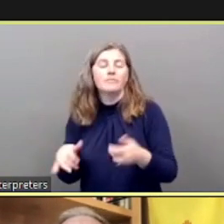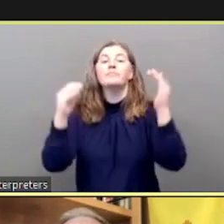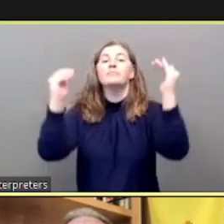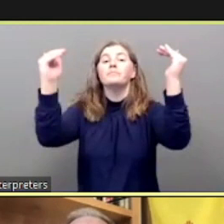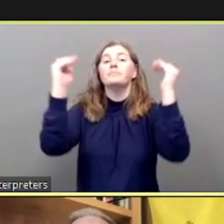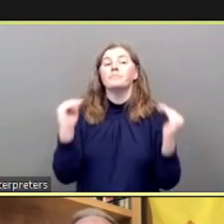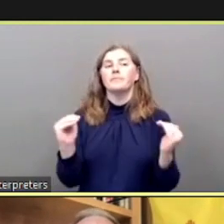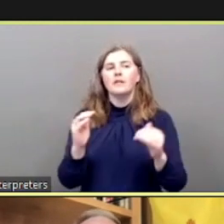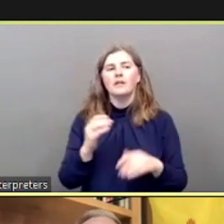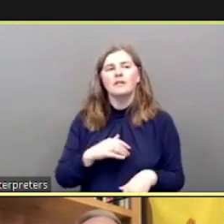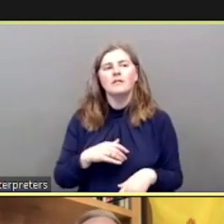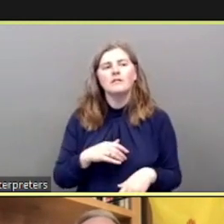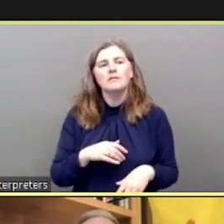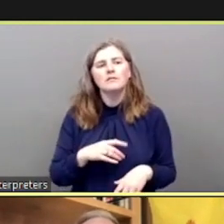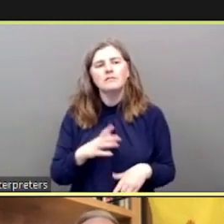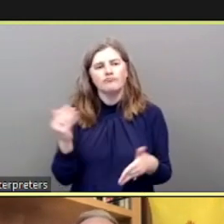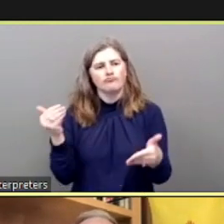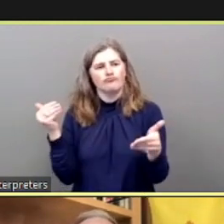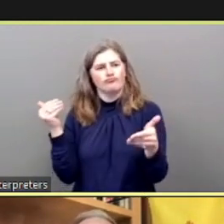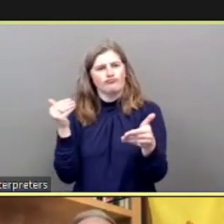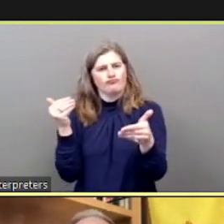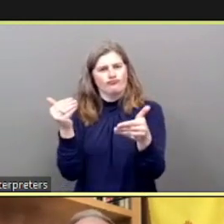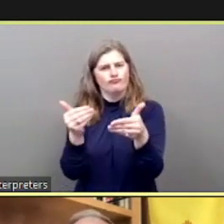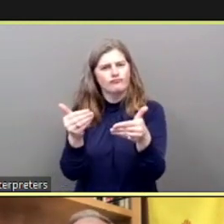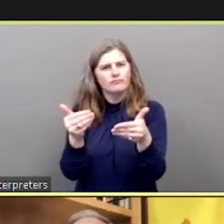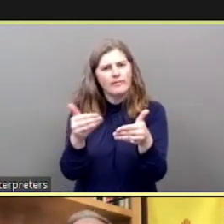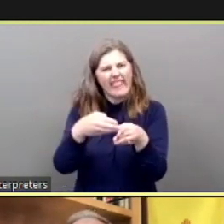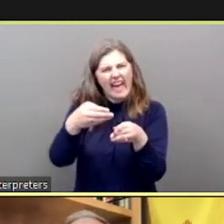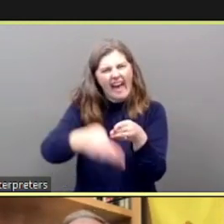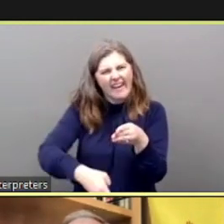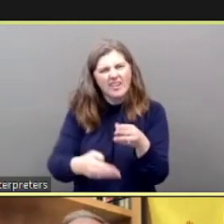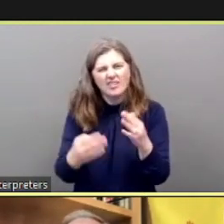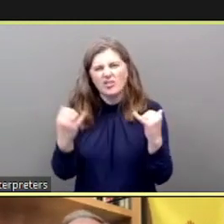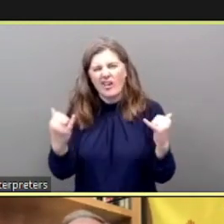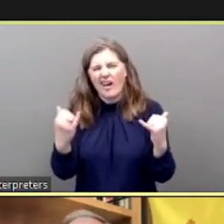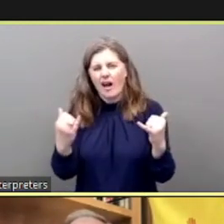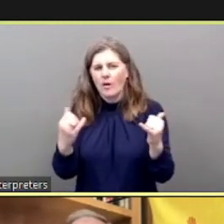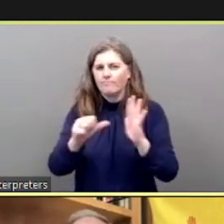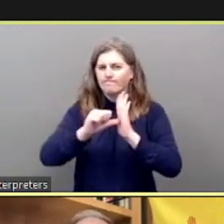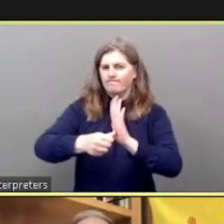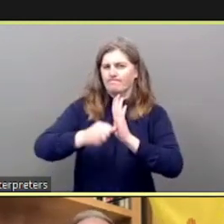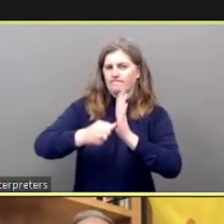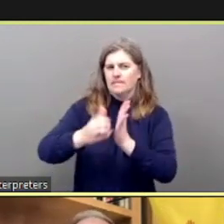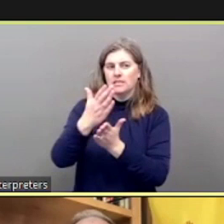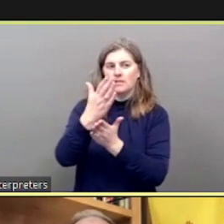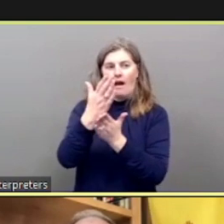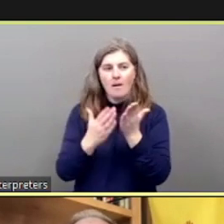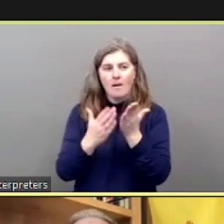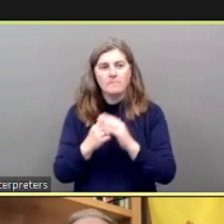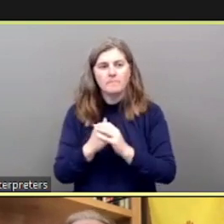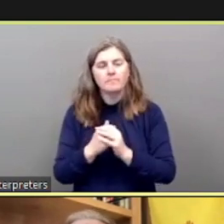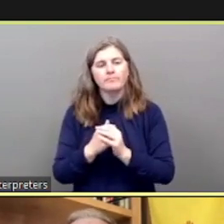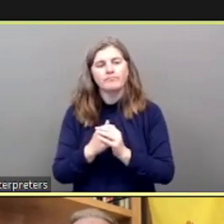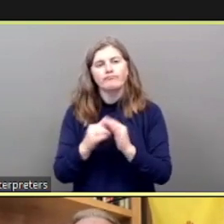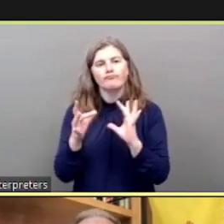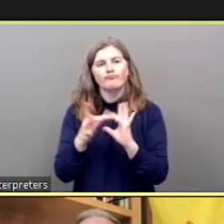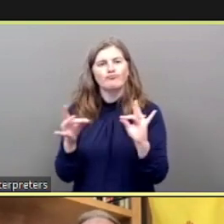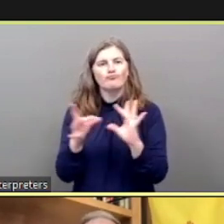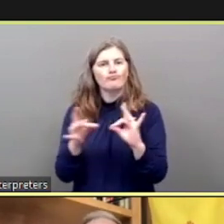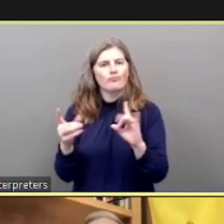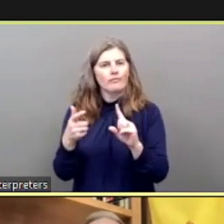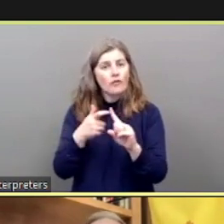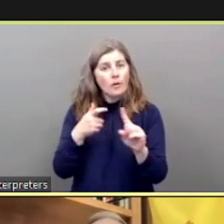And then as we get to the end today, I just wanted to highlight a couple words of